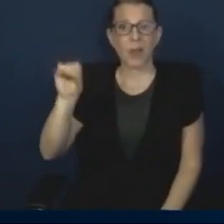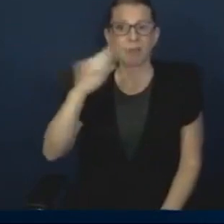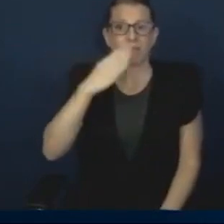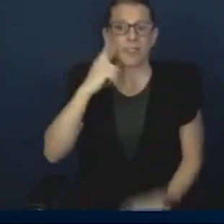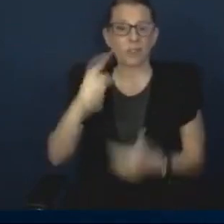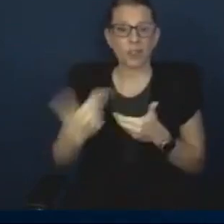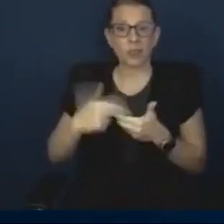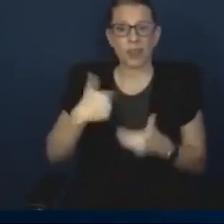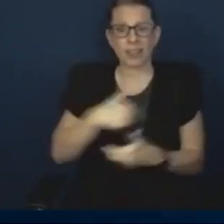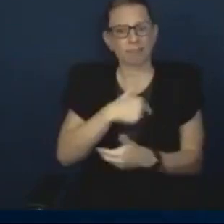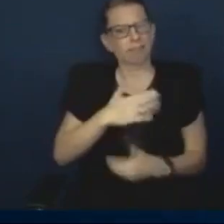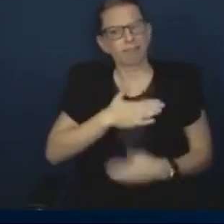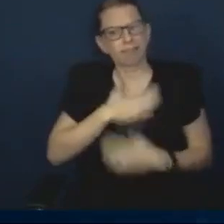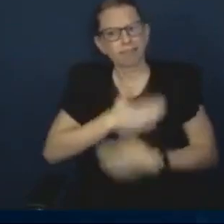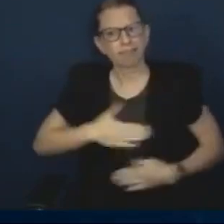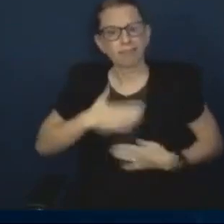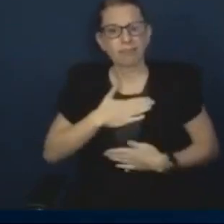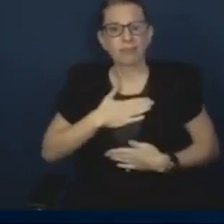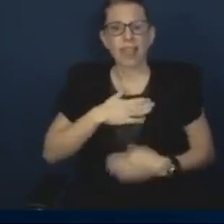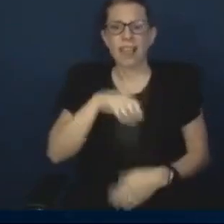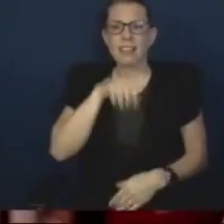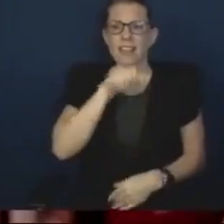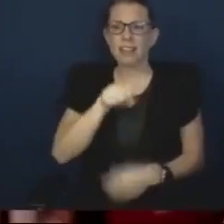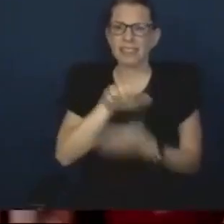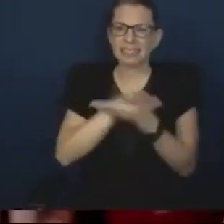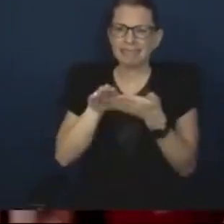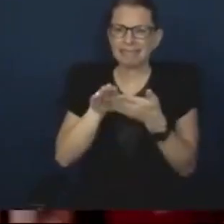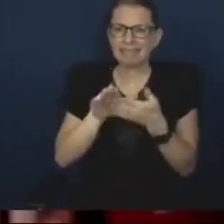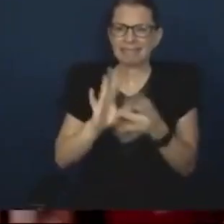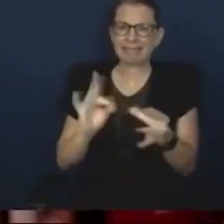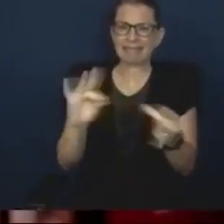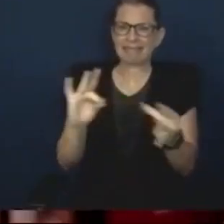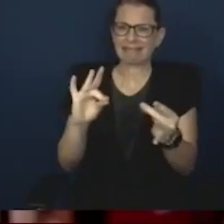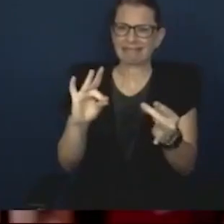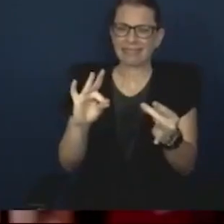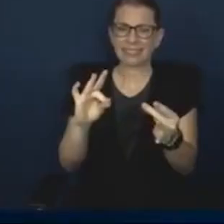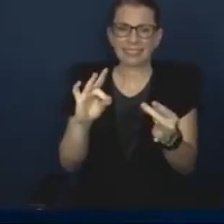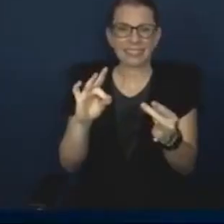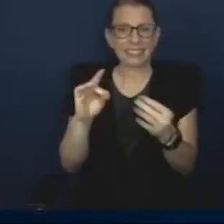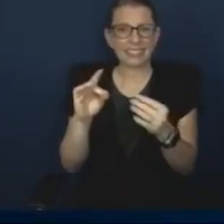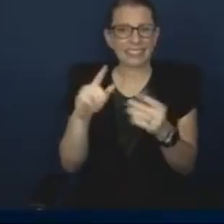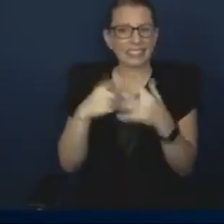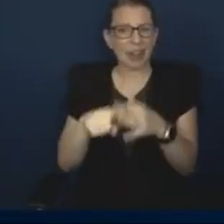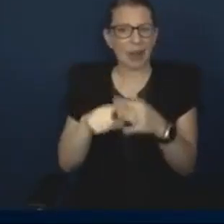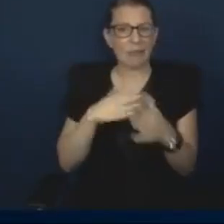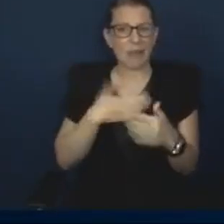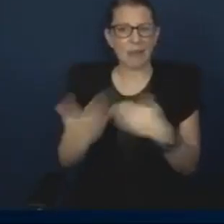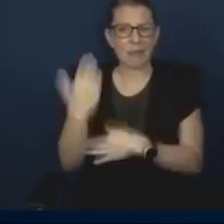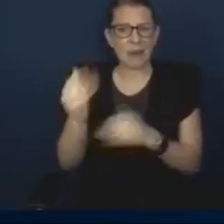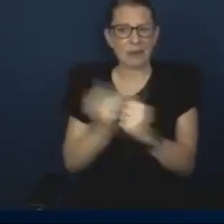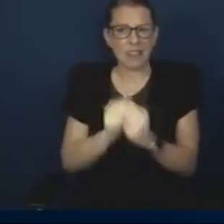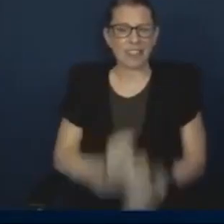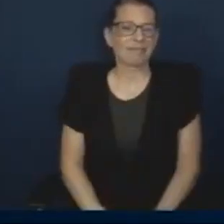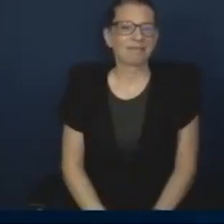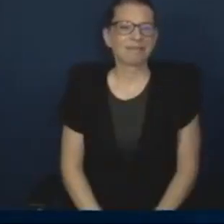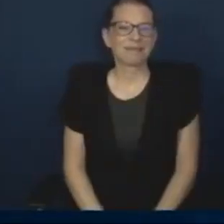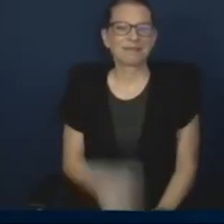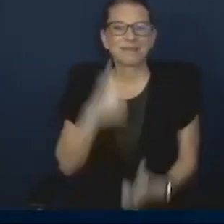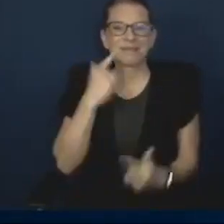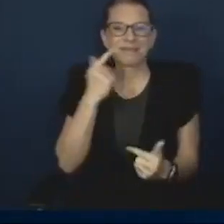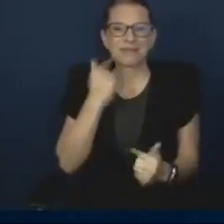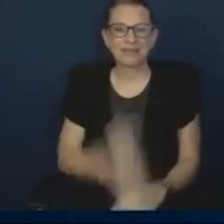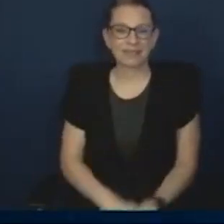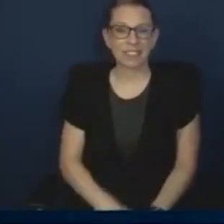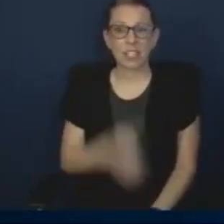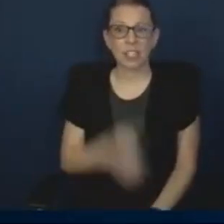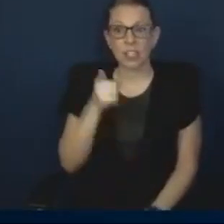Thanks for having me. And I love those kind words early in the morning. We just want to know, you're in New Jersey, but you